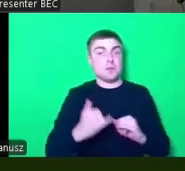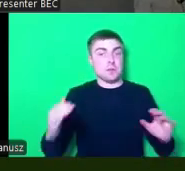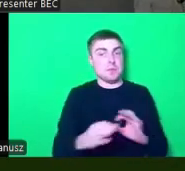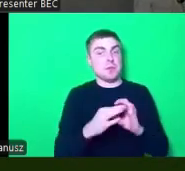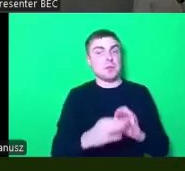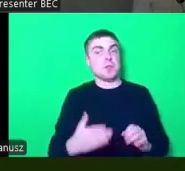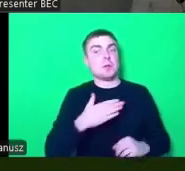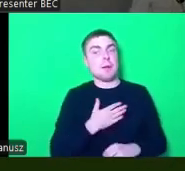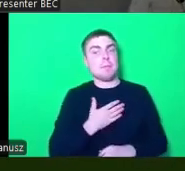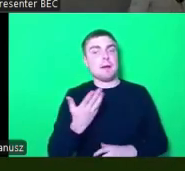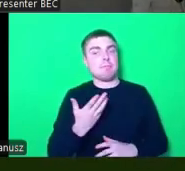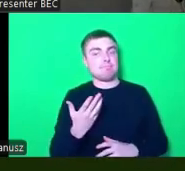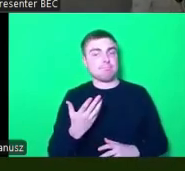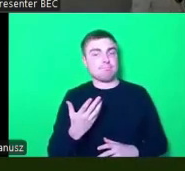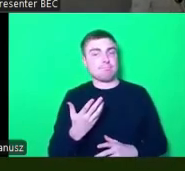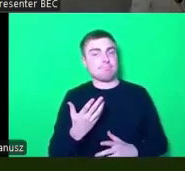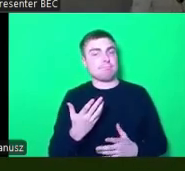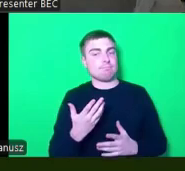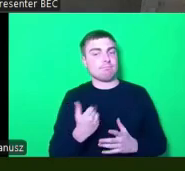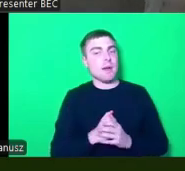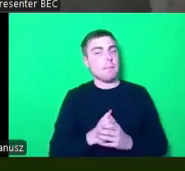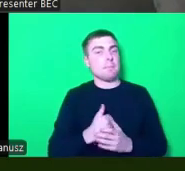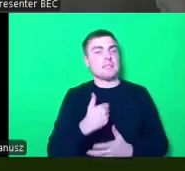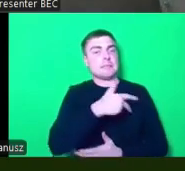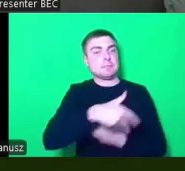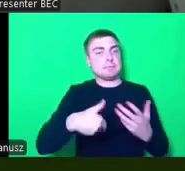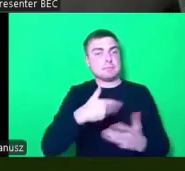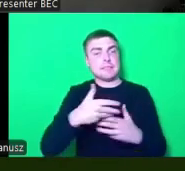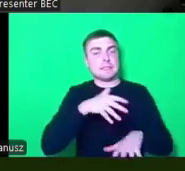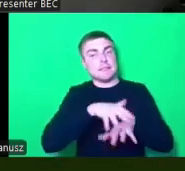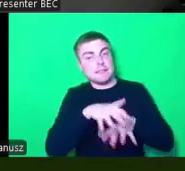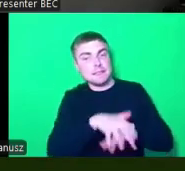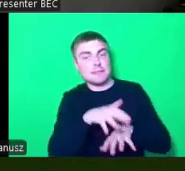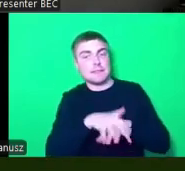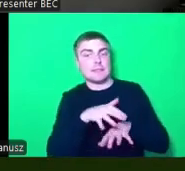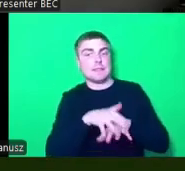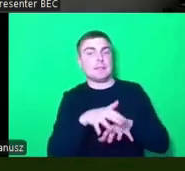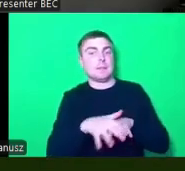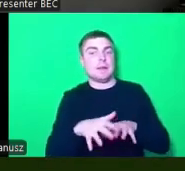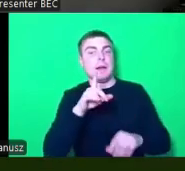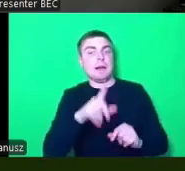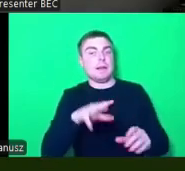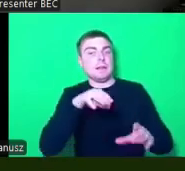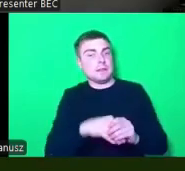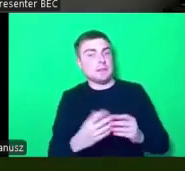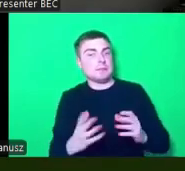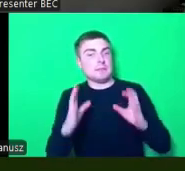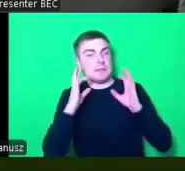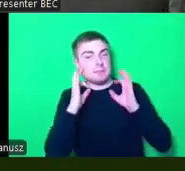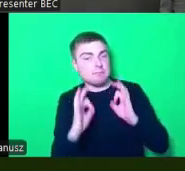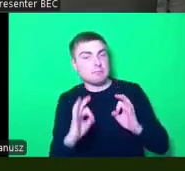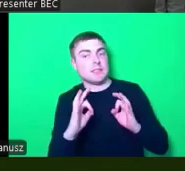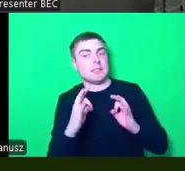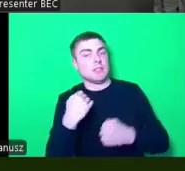none. So mixed systems, they are not specialized in something, but they are able to do a lot of things in a